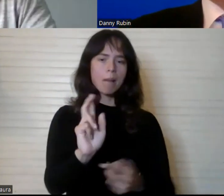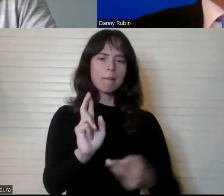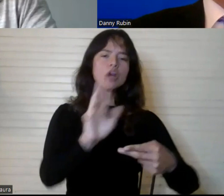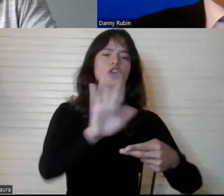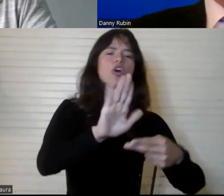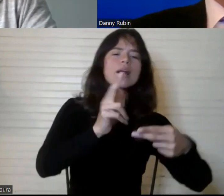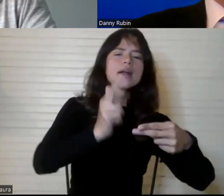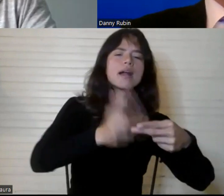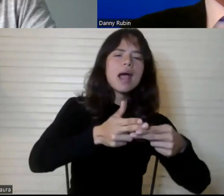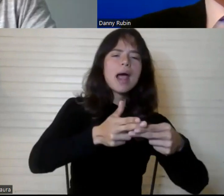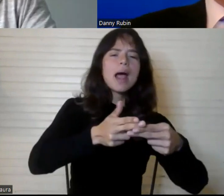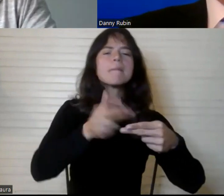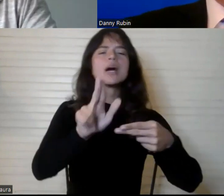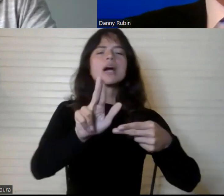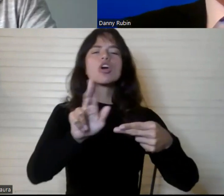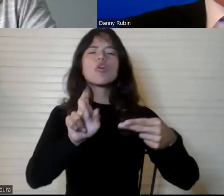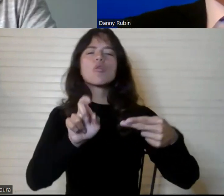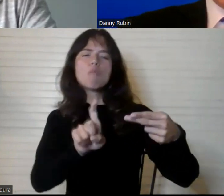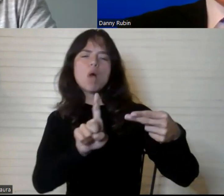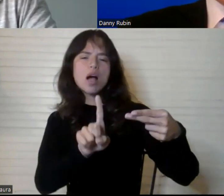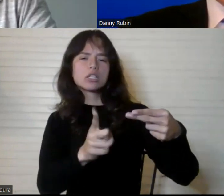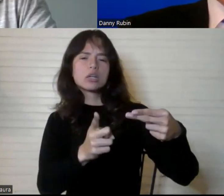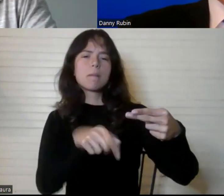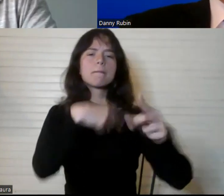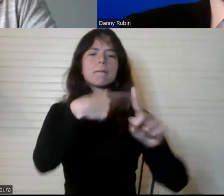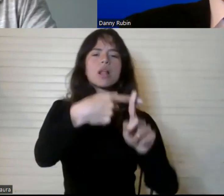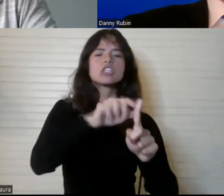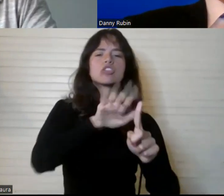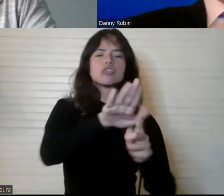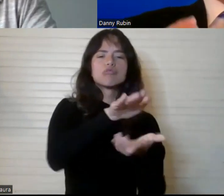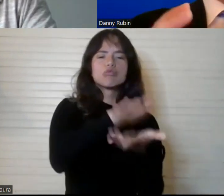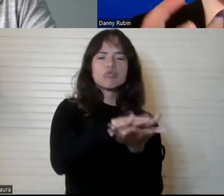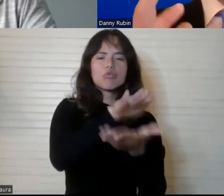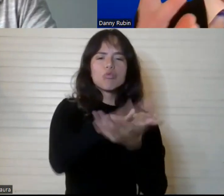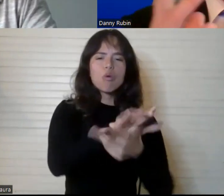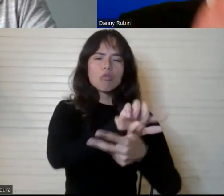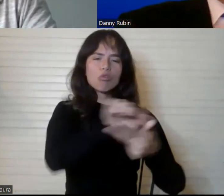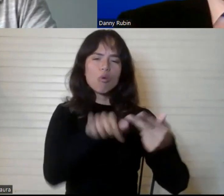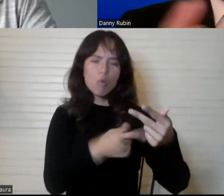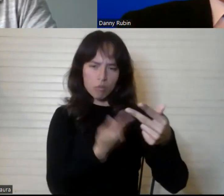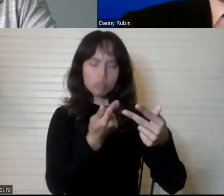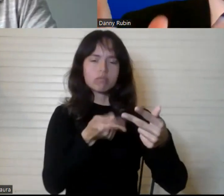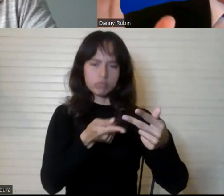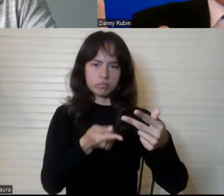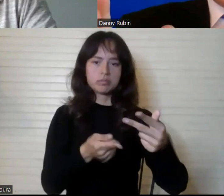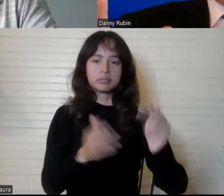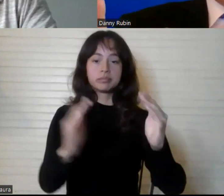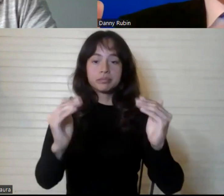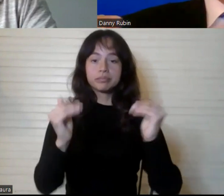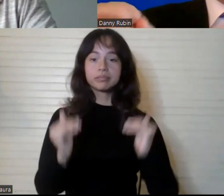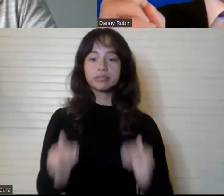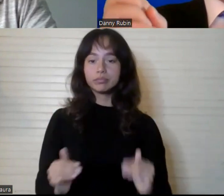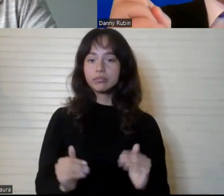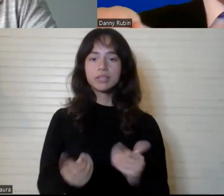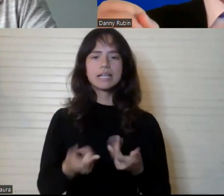level, Don. When we say website design and development, what does design and development